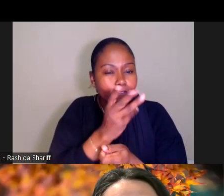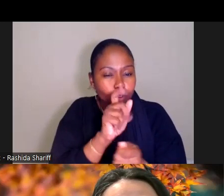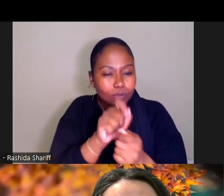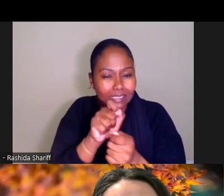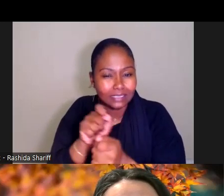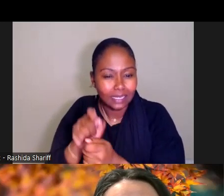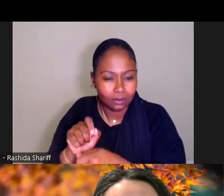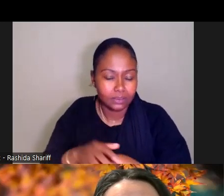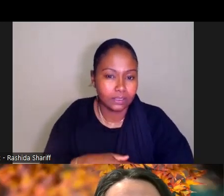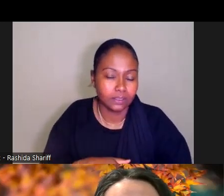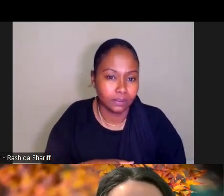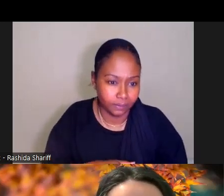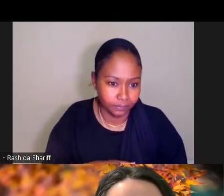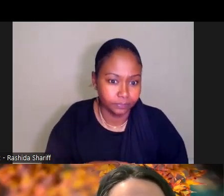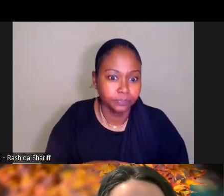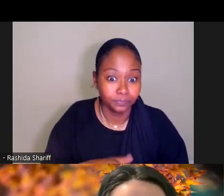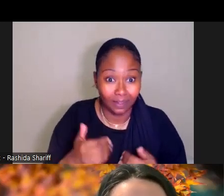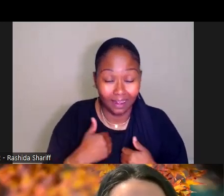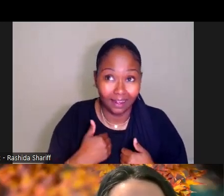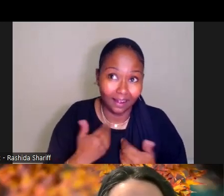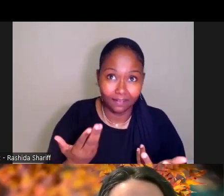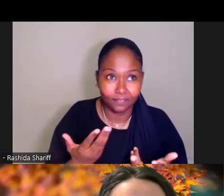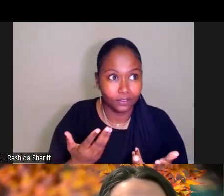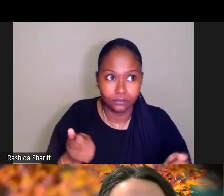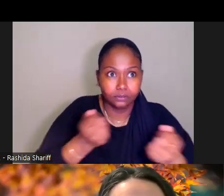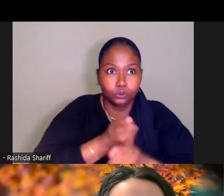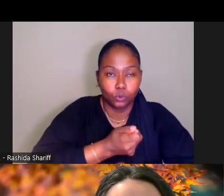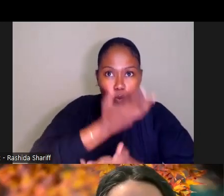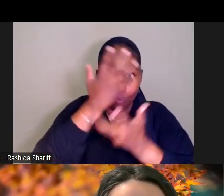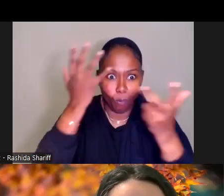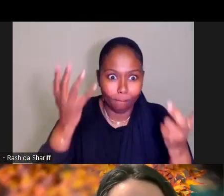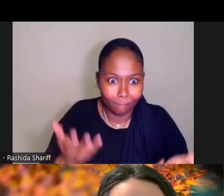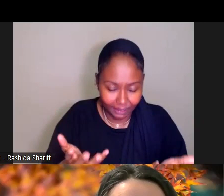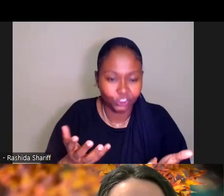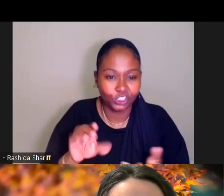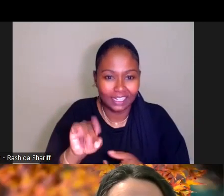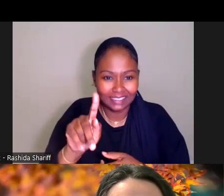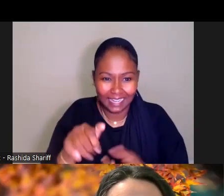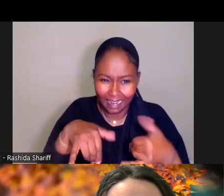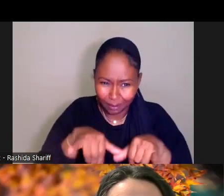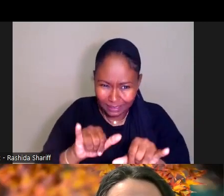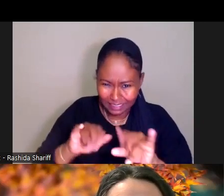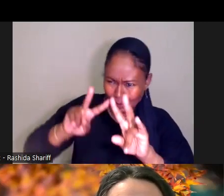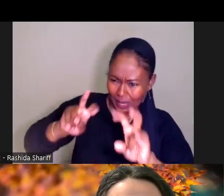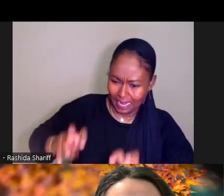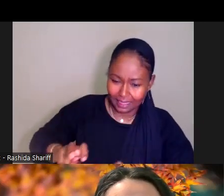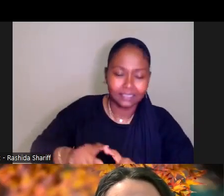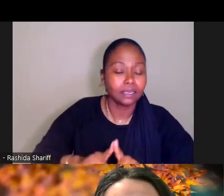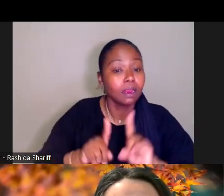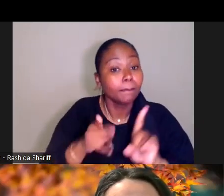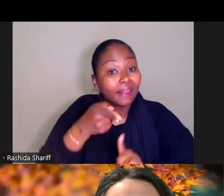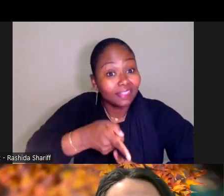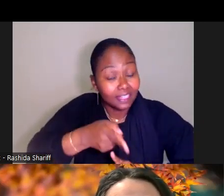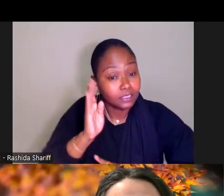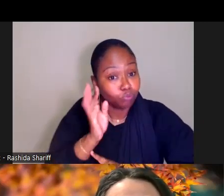is, I have like sort of a mountain of data that I still have to analyze. So this